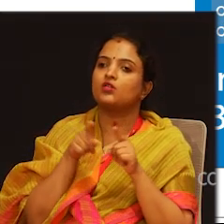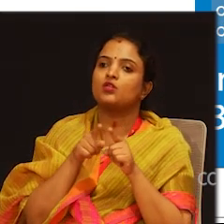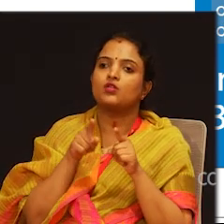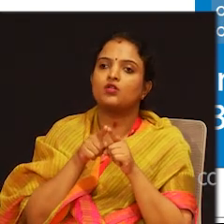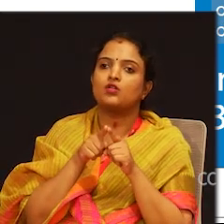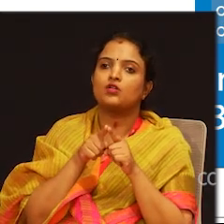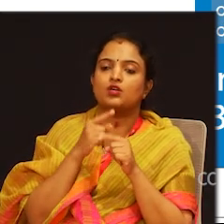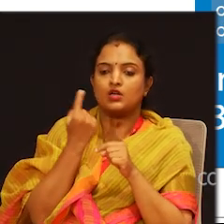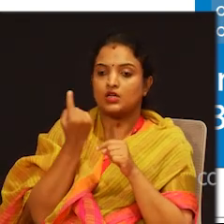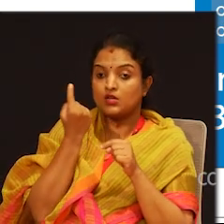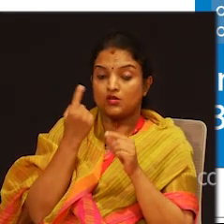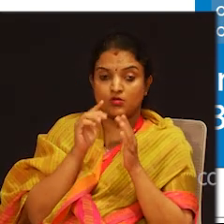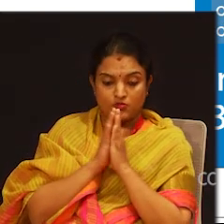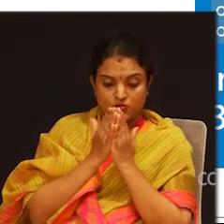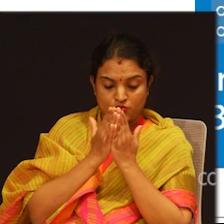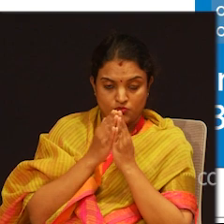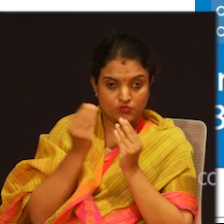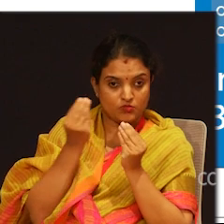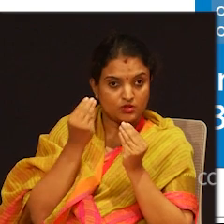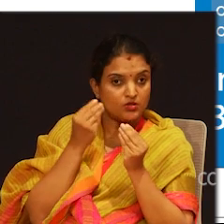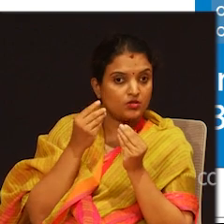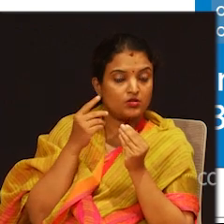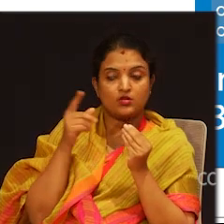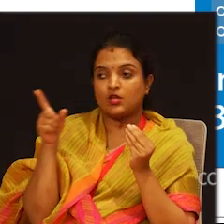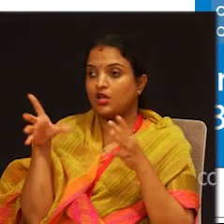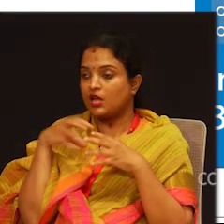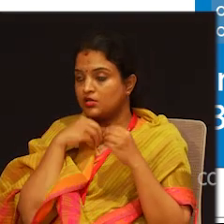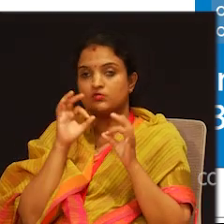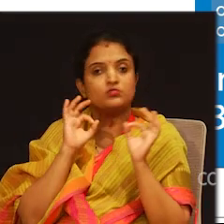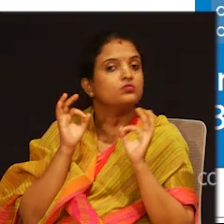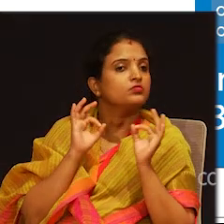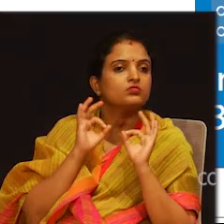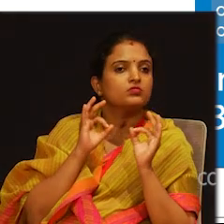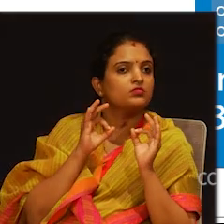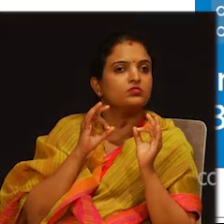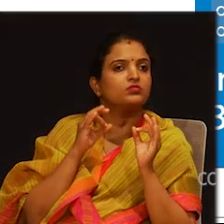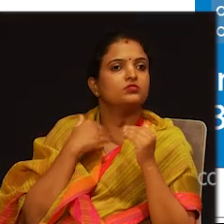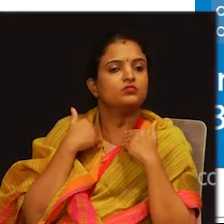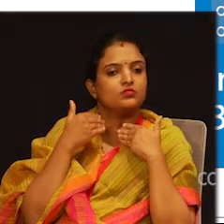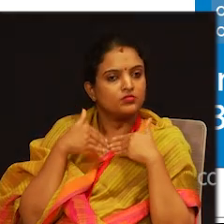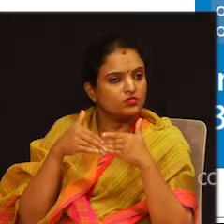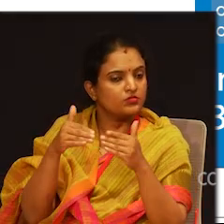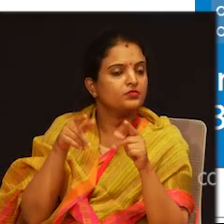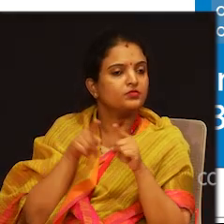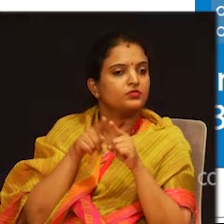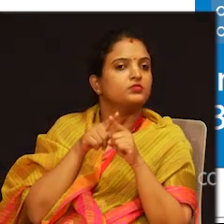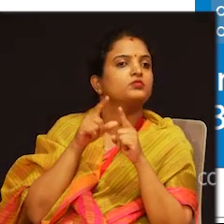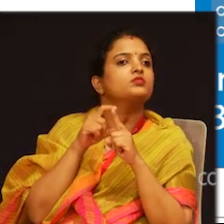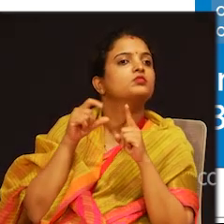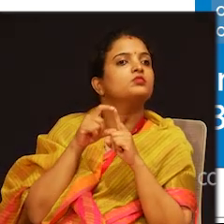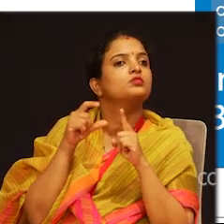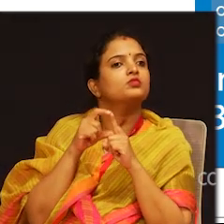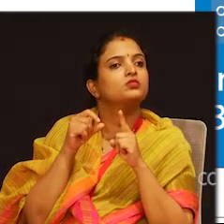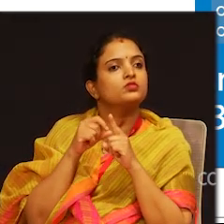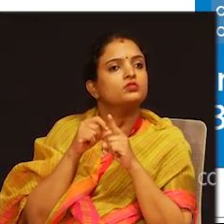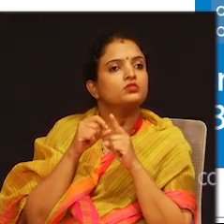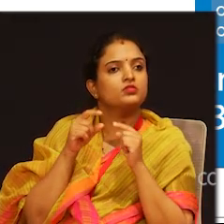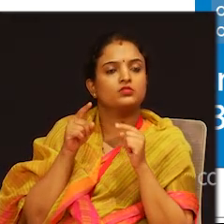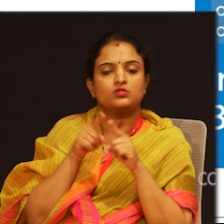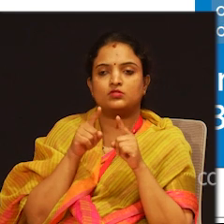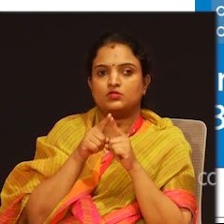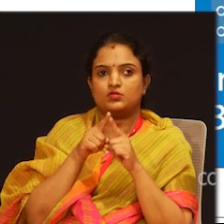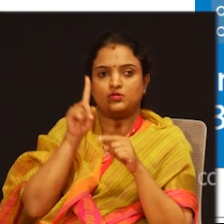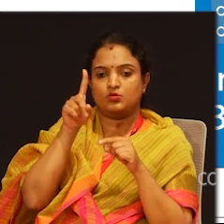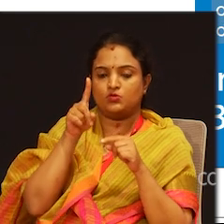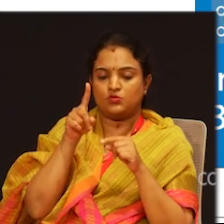just a book which some children read and others don't. Let me quickly take you through what we did. We put the single line